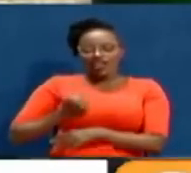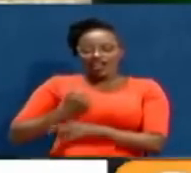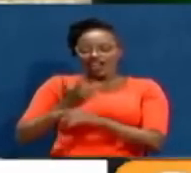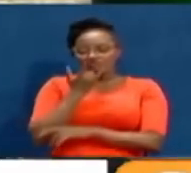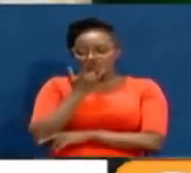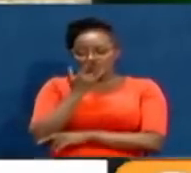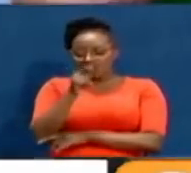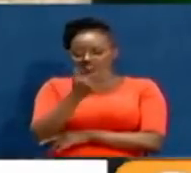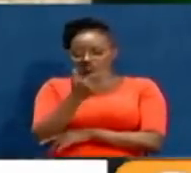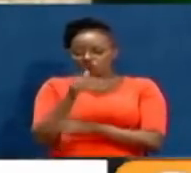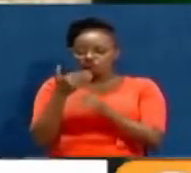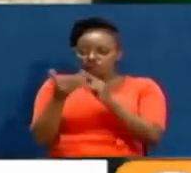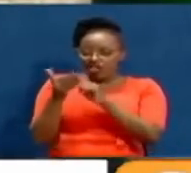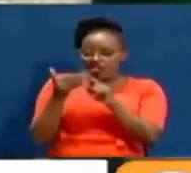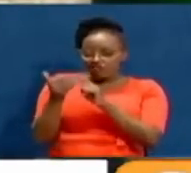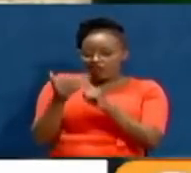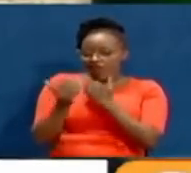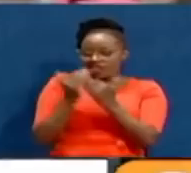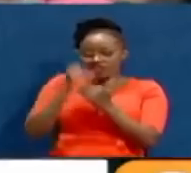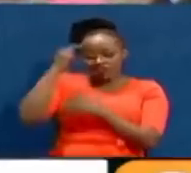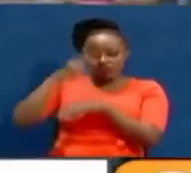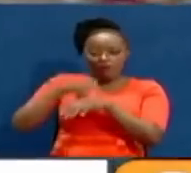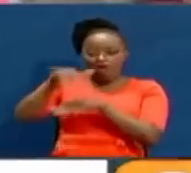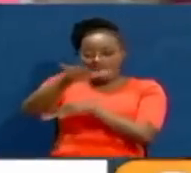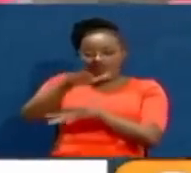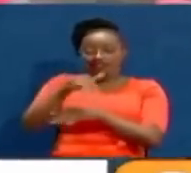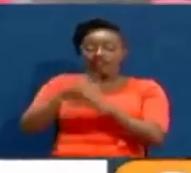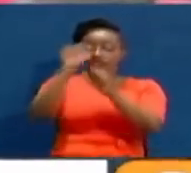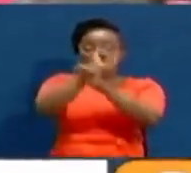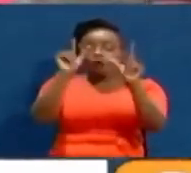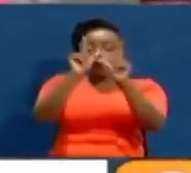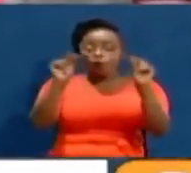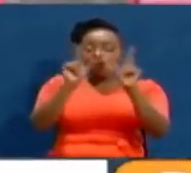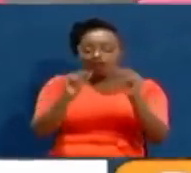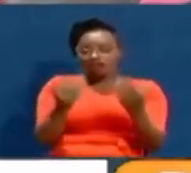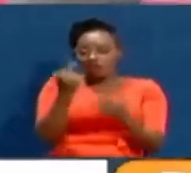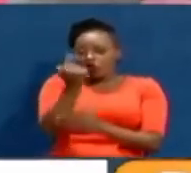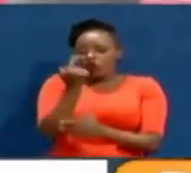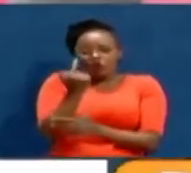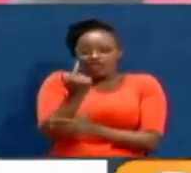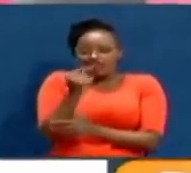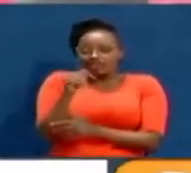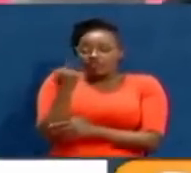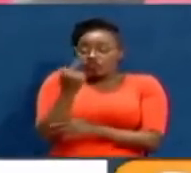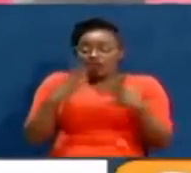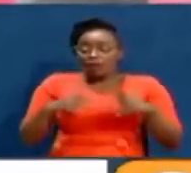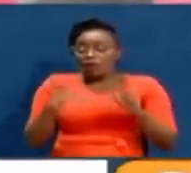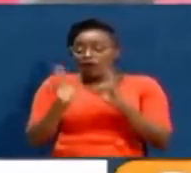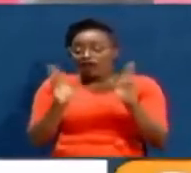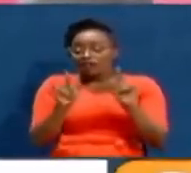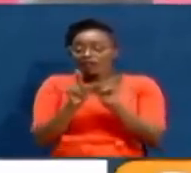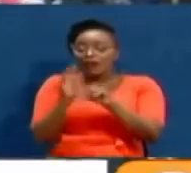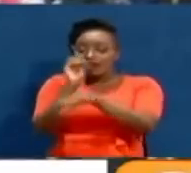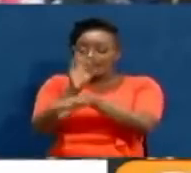kuwa ananitengenezea mambo yangu upande hii sijui. The president's words, said in jest, attracted not just suitors but